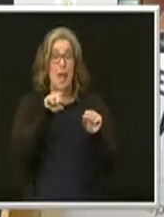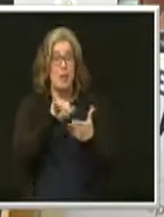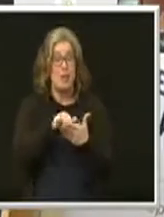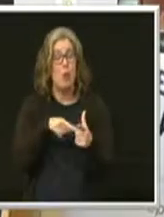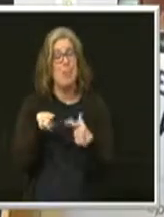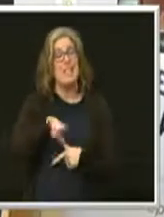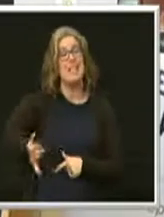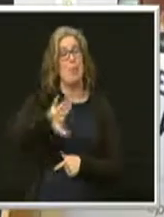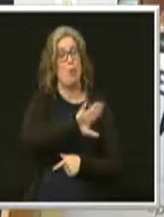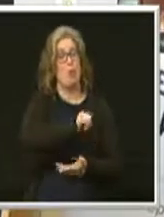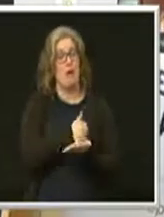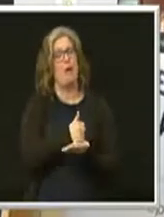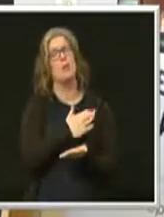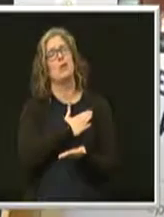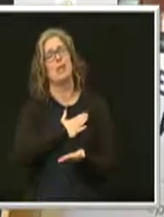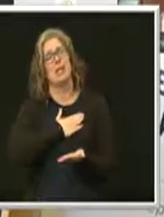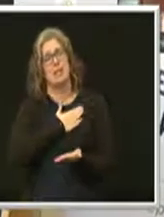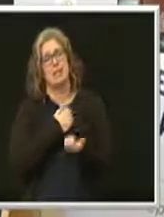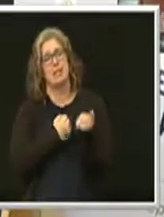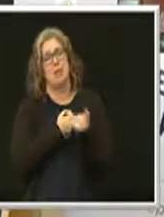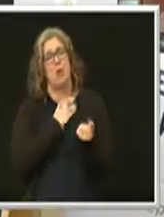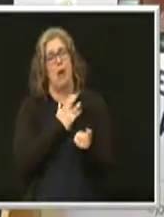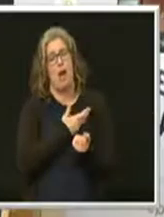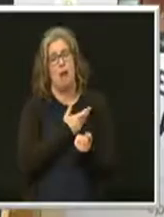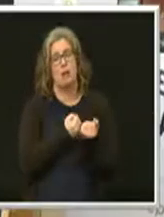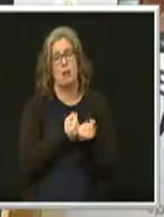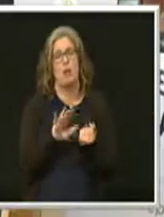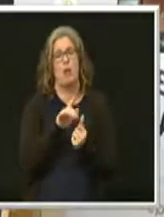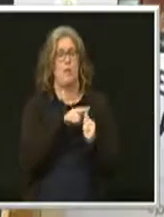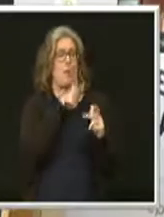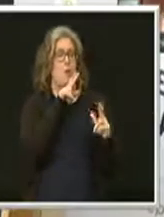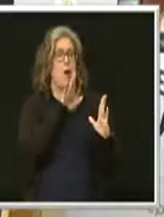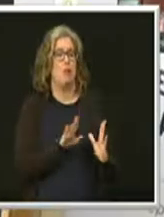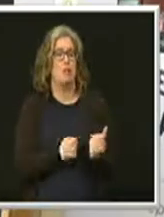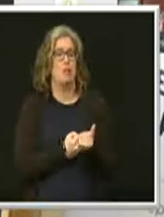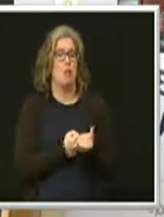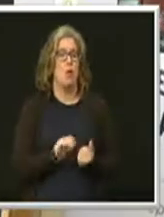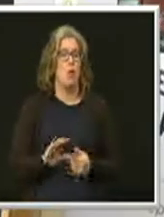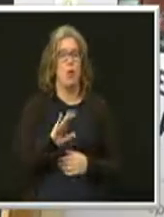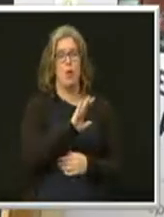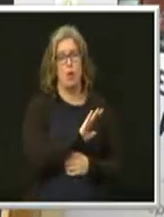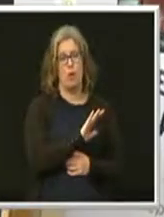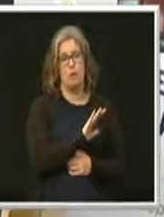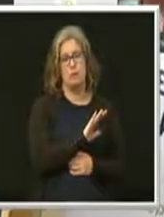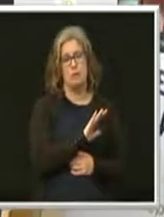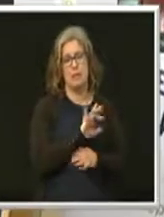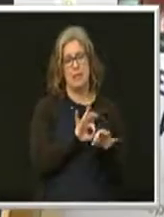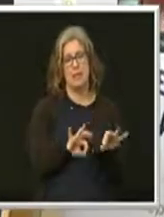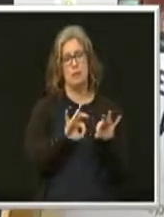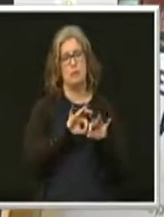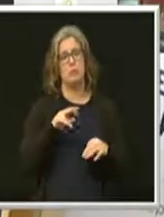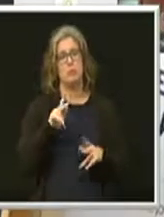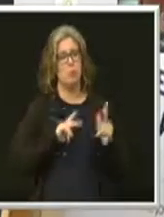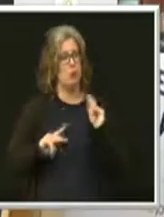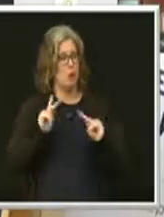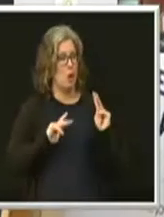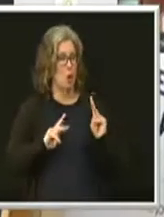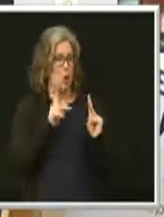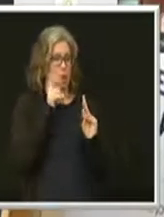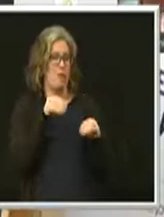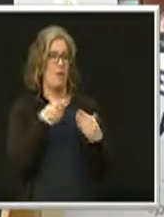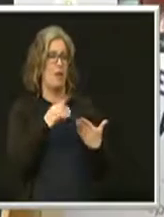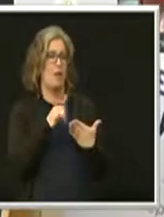help. So please support us, support your first responders, support your essential personnel workers that are providing